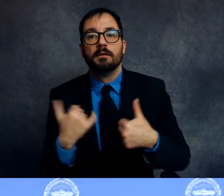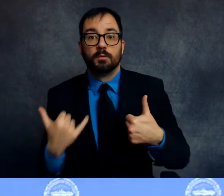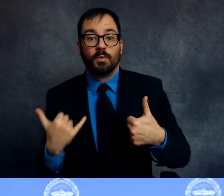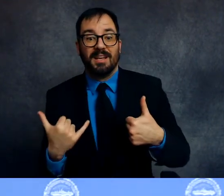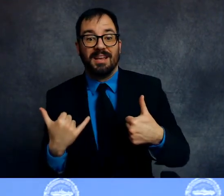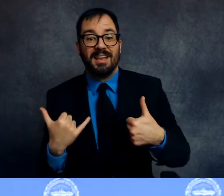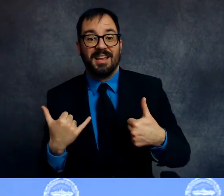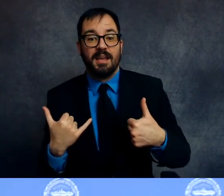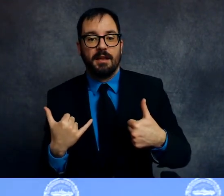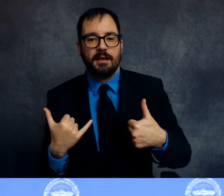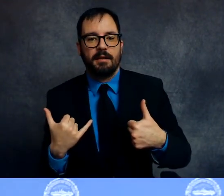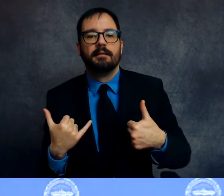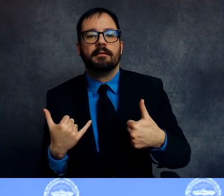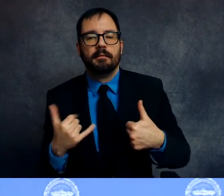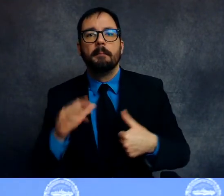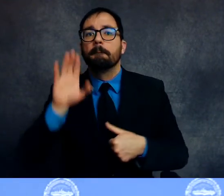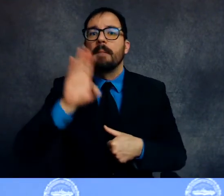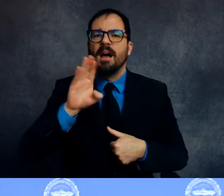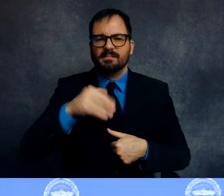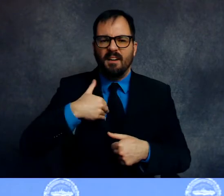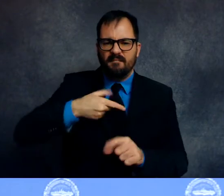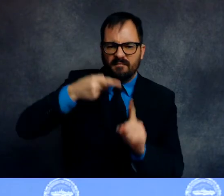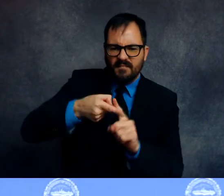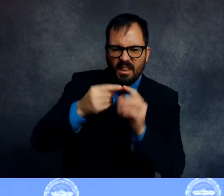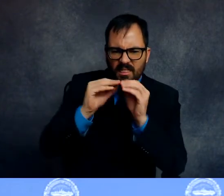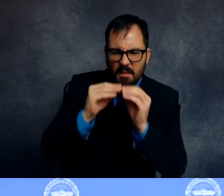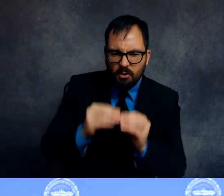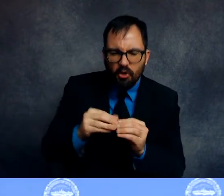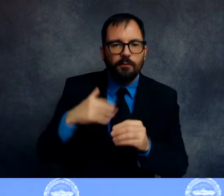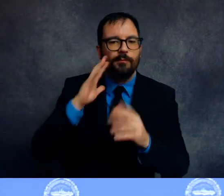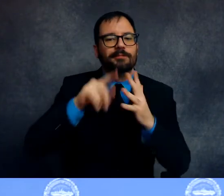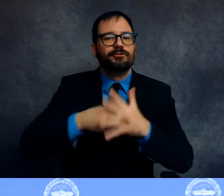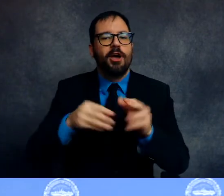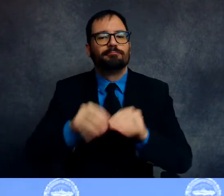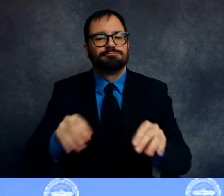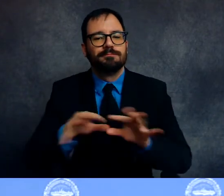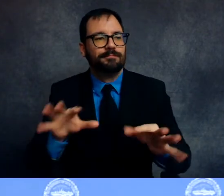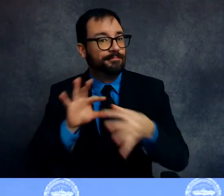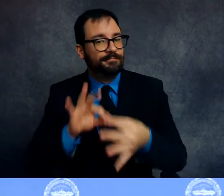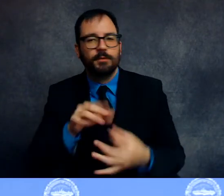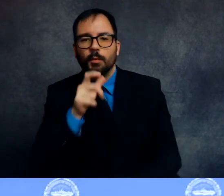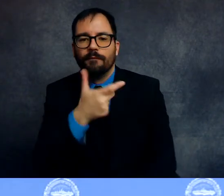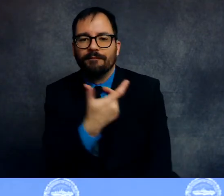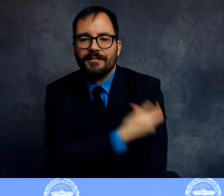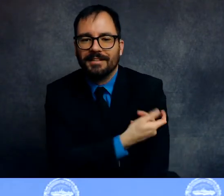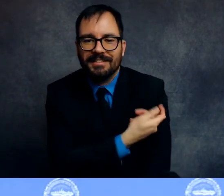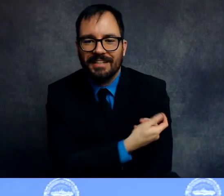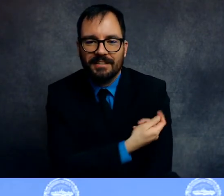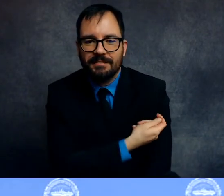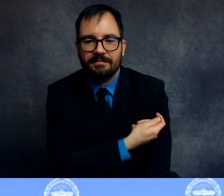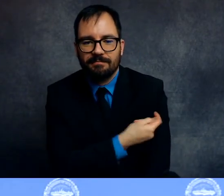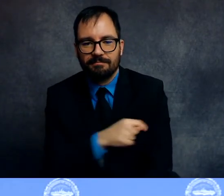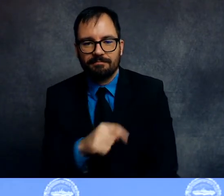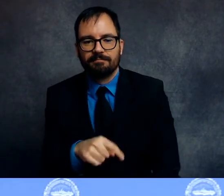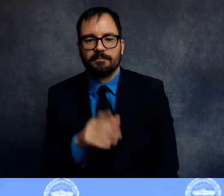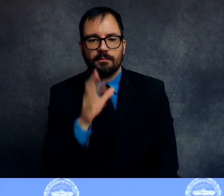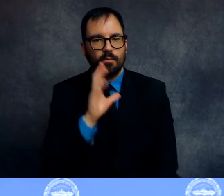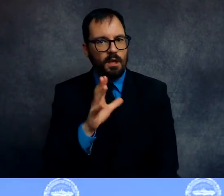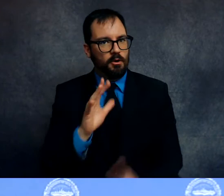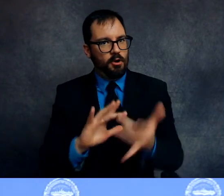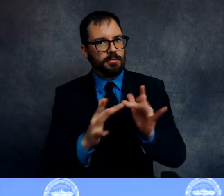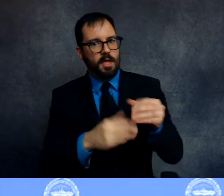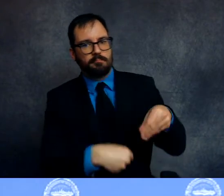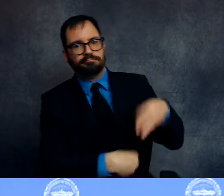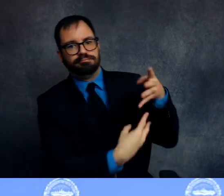Thank you, Mayor. Just a couple quick additional updates that I would share. Starting today, we